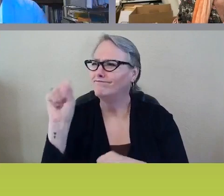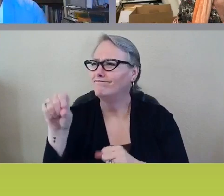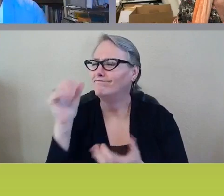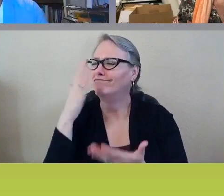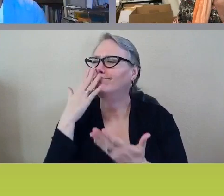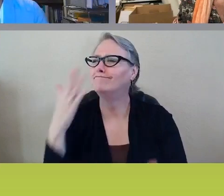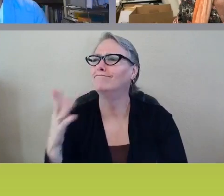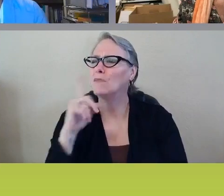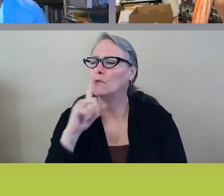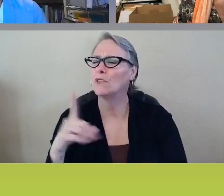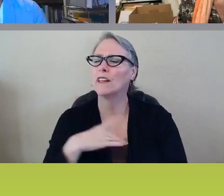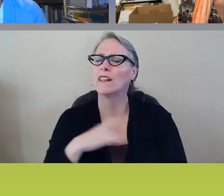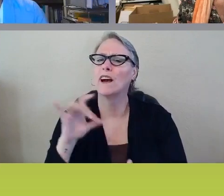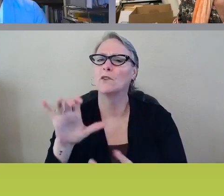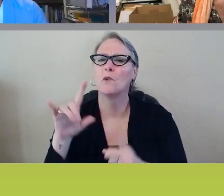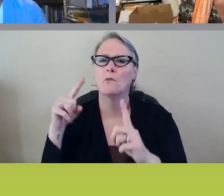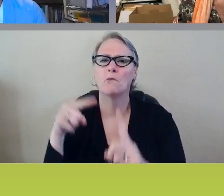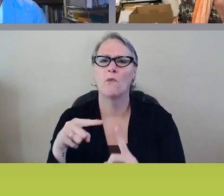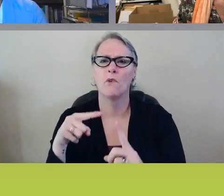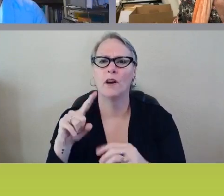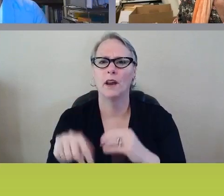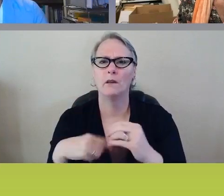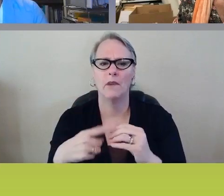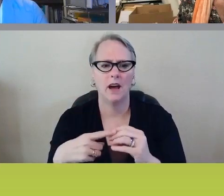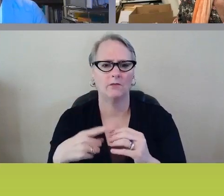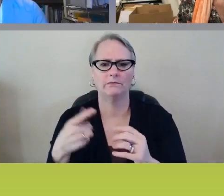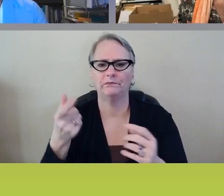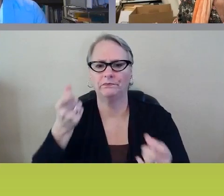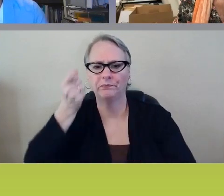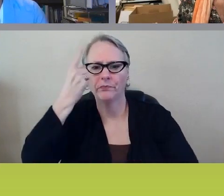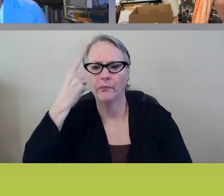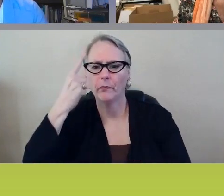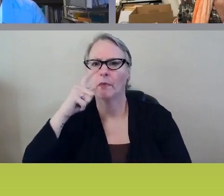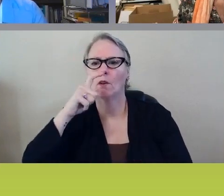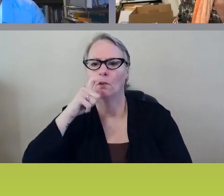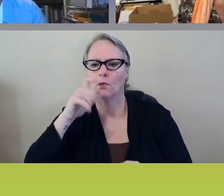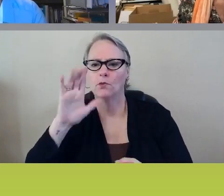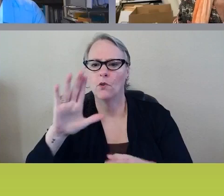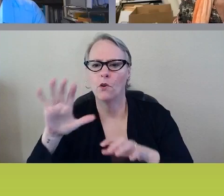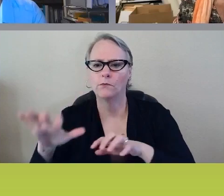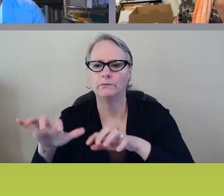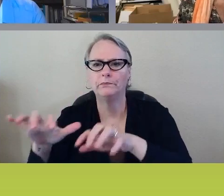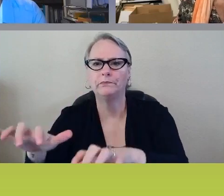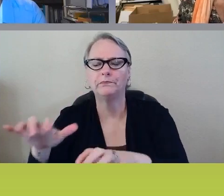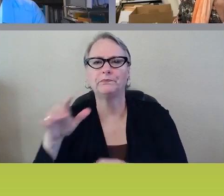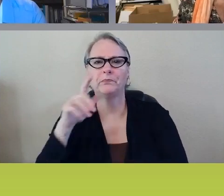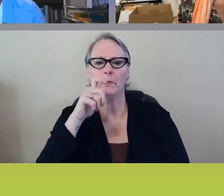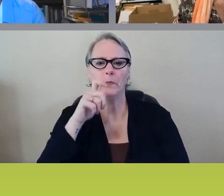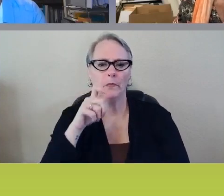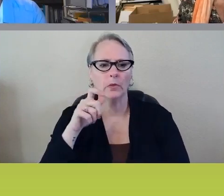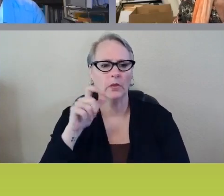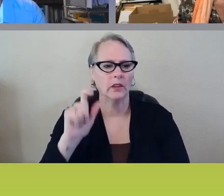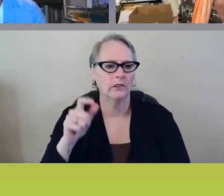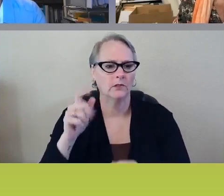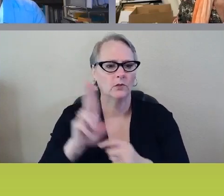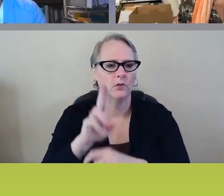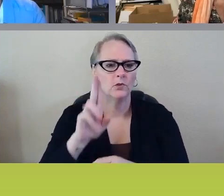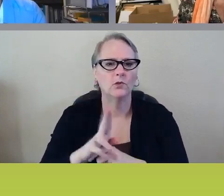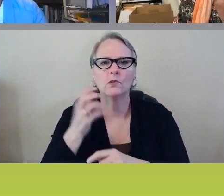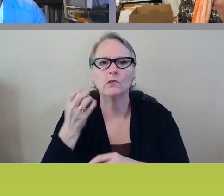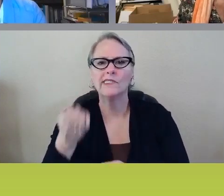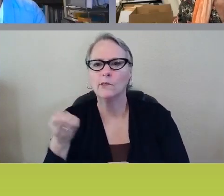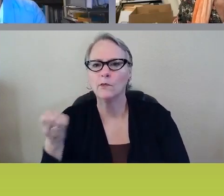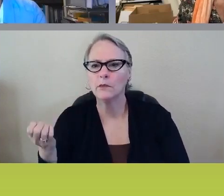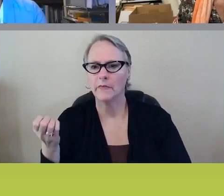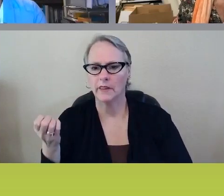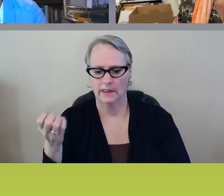your point about understand who will be use those equipment, and then knowing